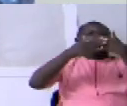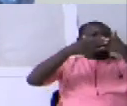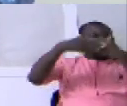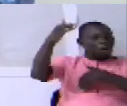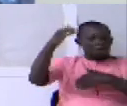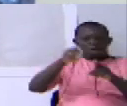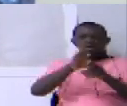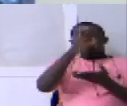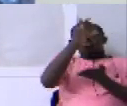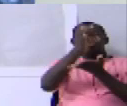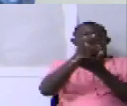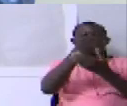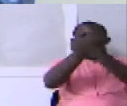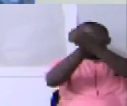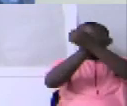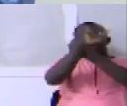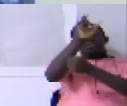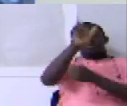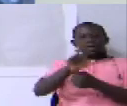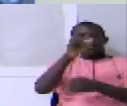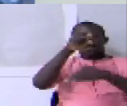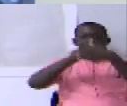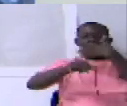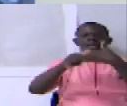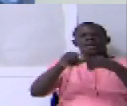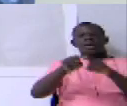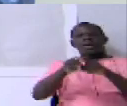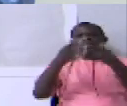trustworthy prisoner in Mile 2,